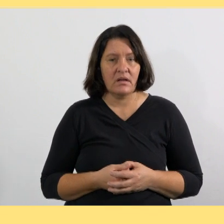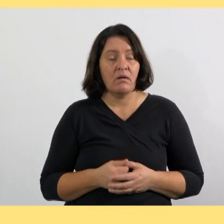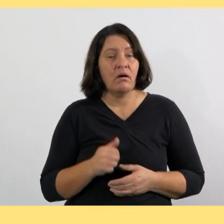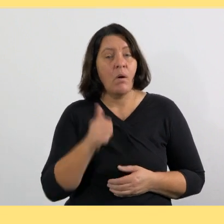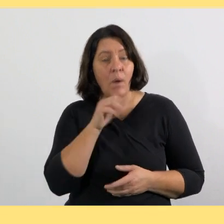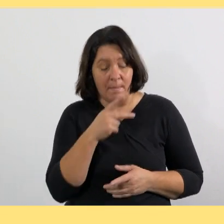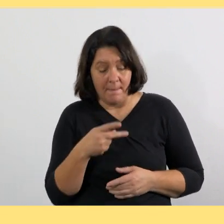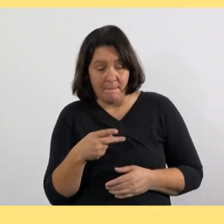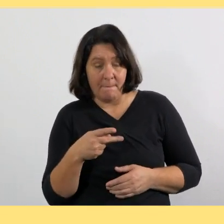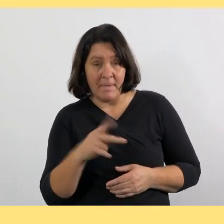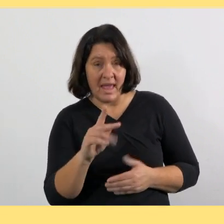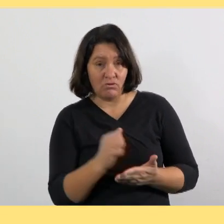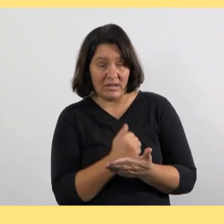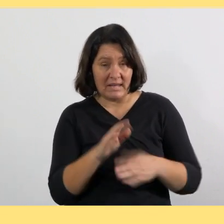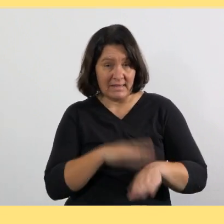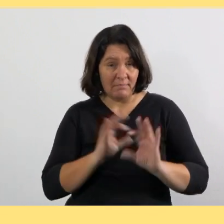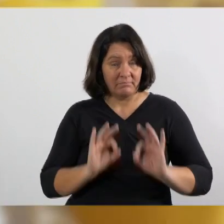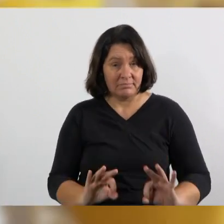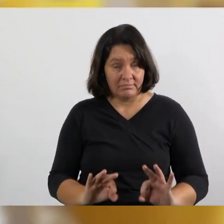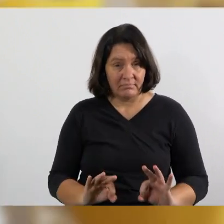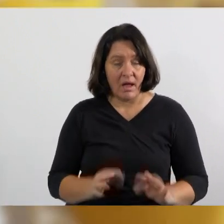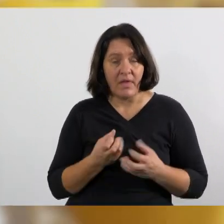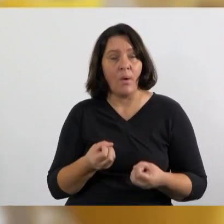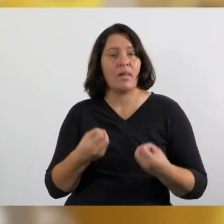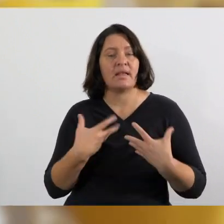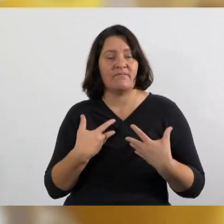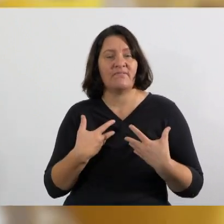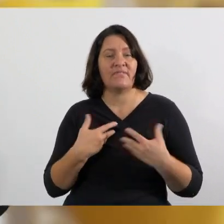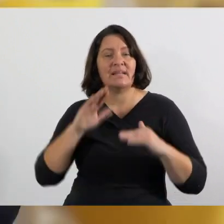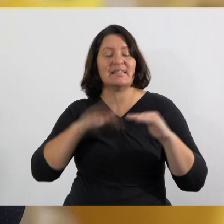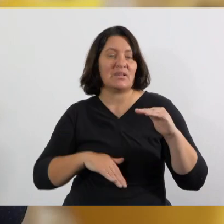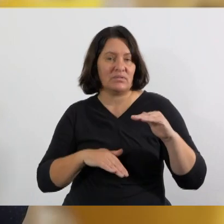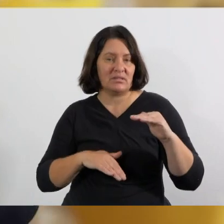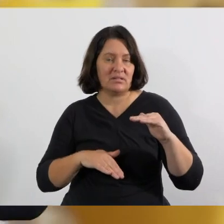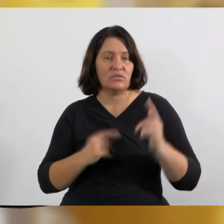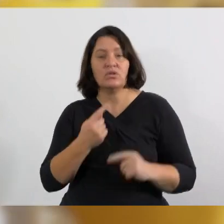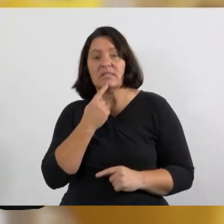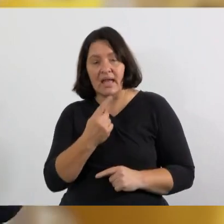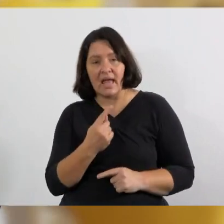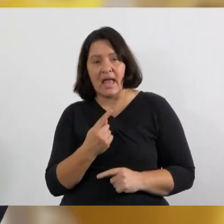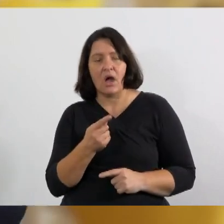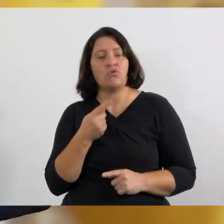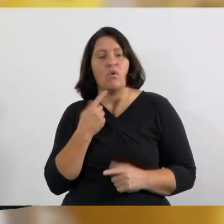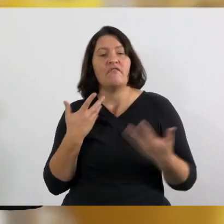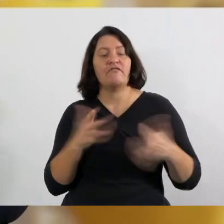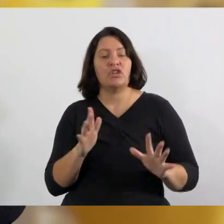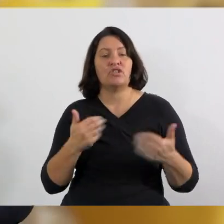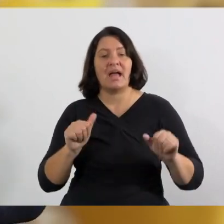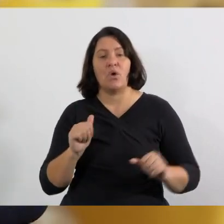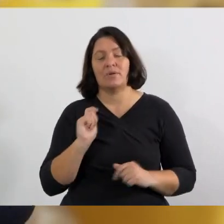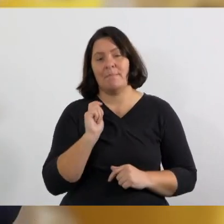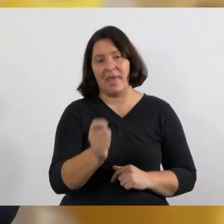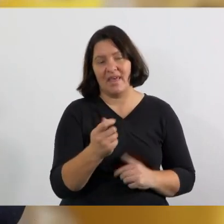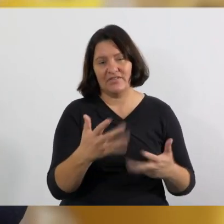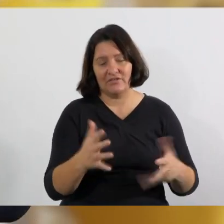is, when I pay my creditors on time, they will give me discount to say, you have settled your account